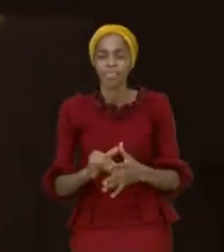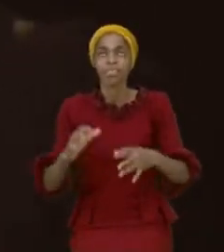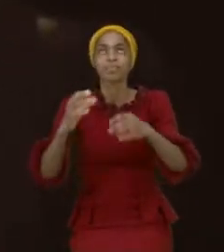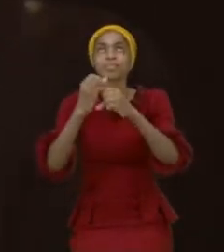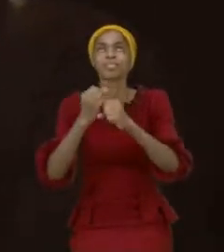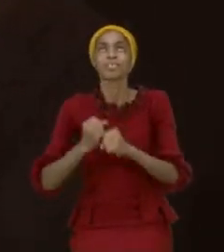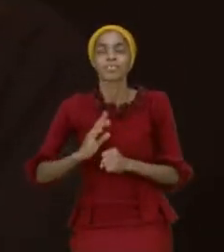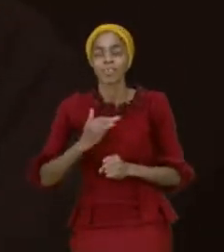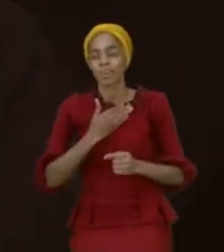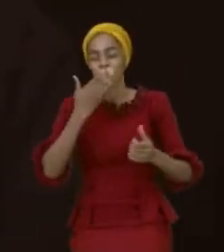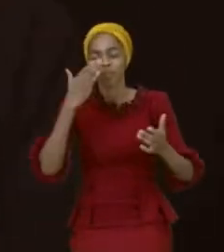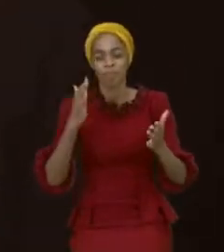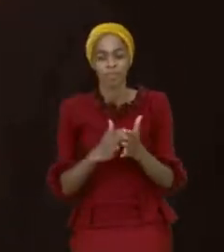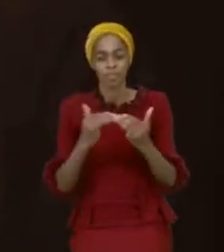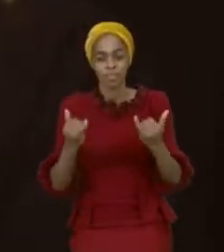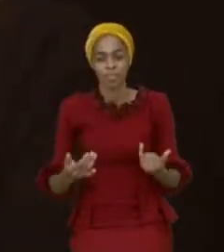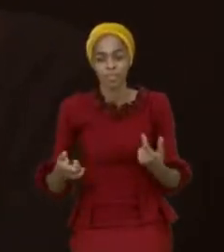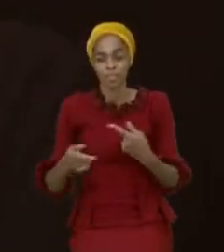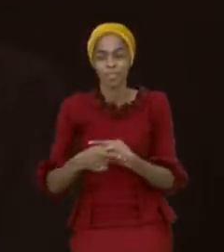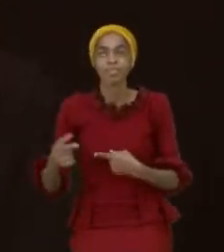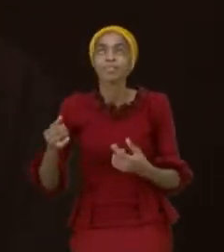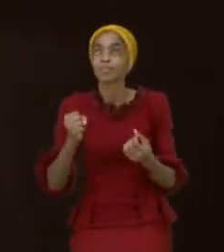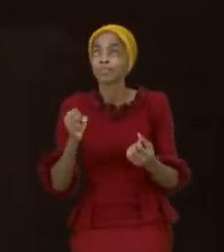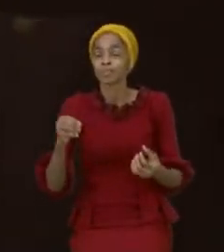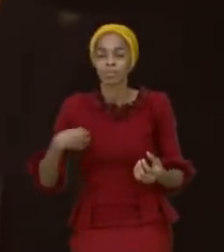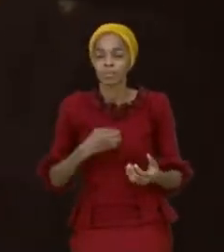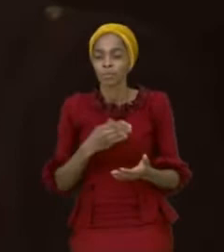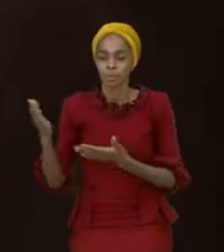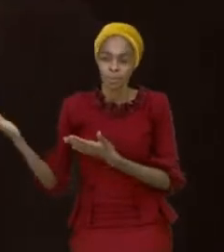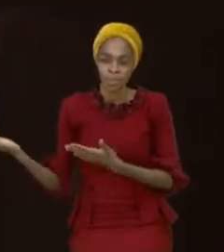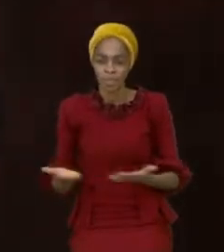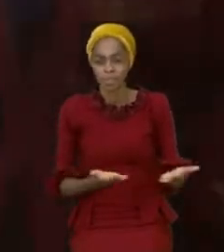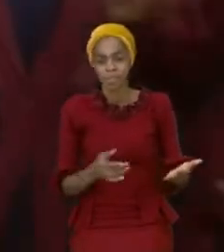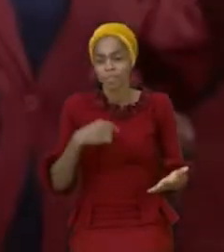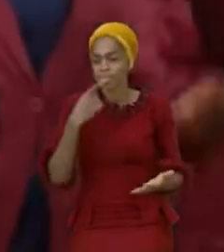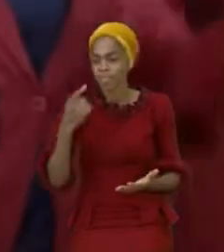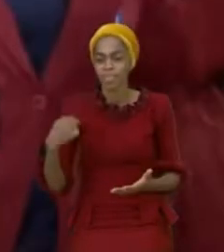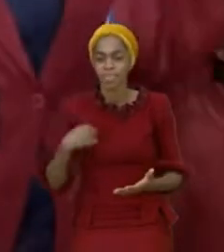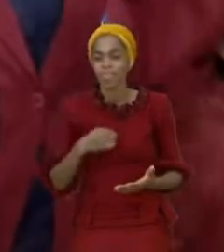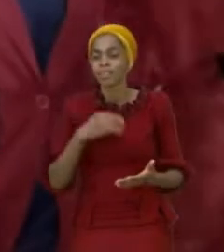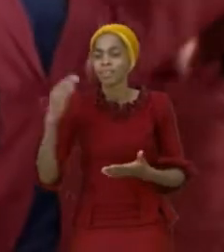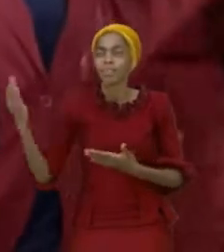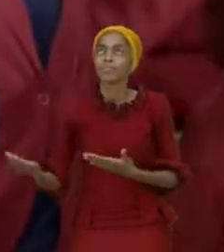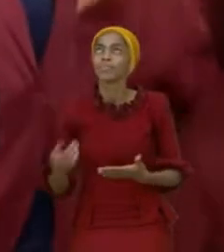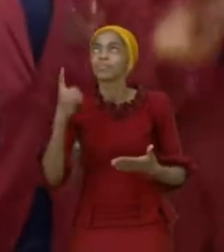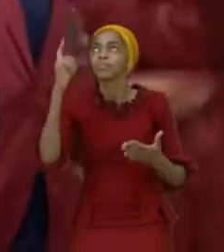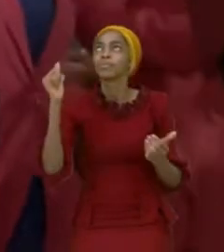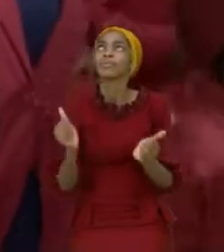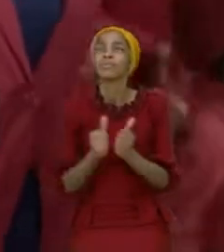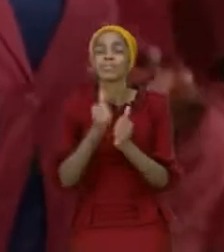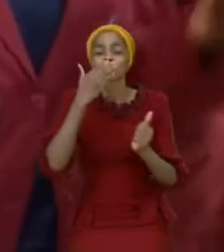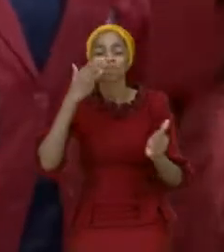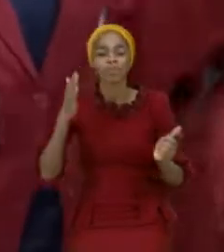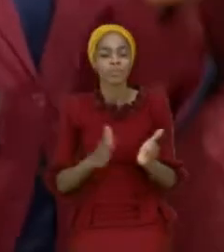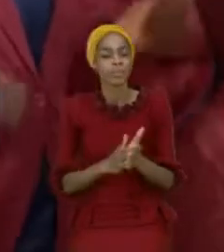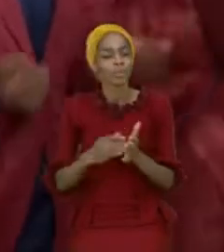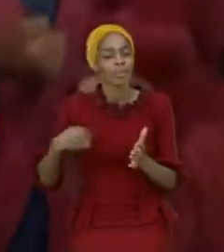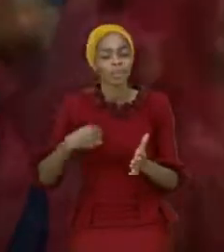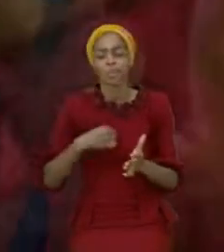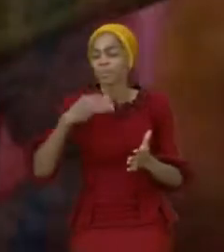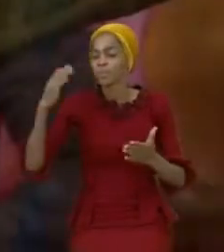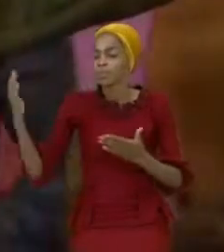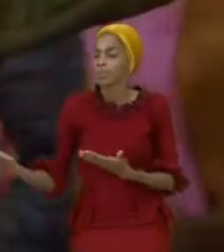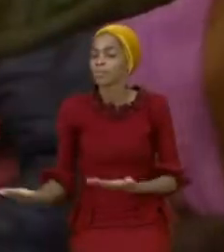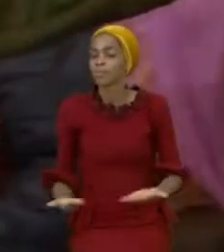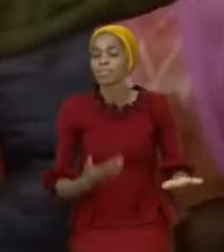today. So we welcome you here. We say, we welcome you with praise. We welcome